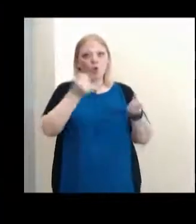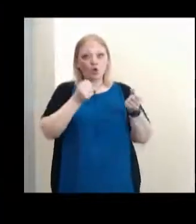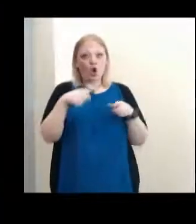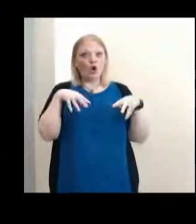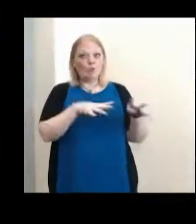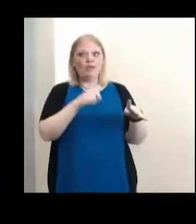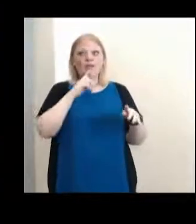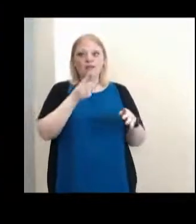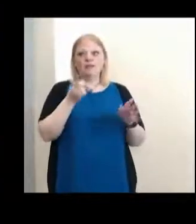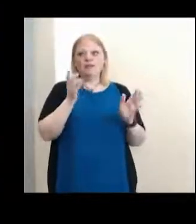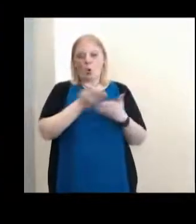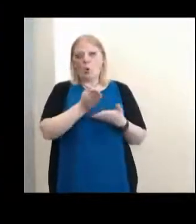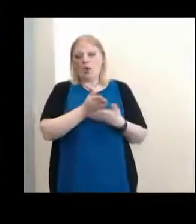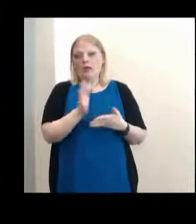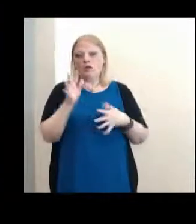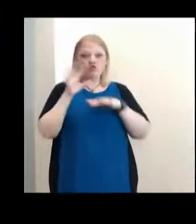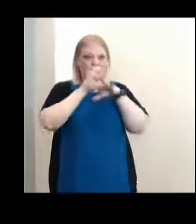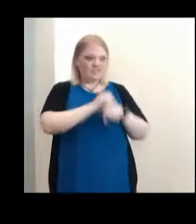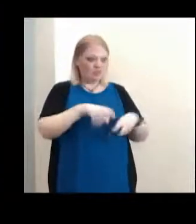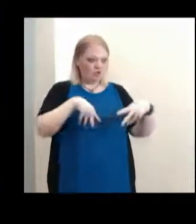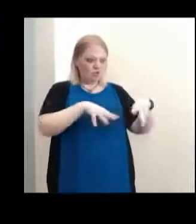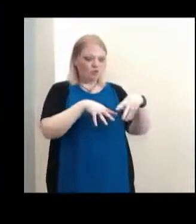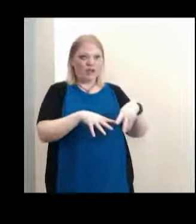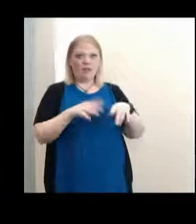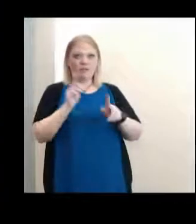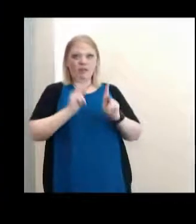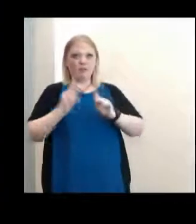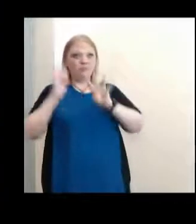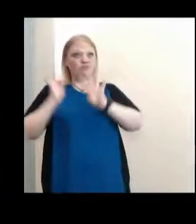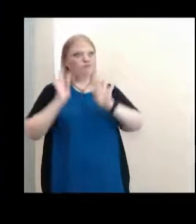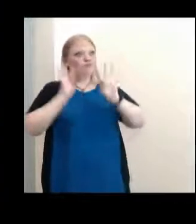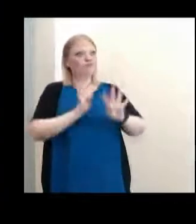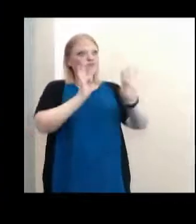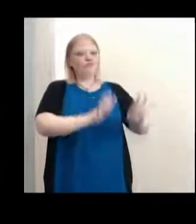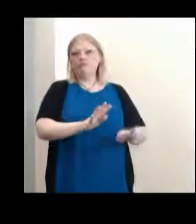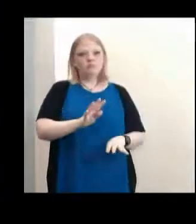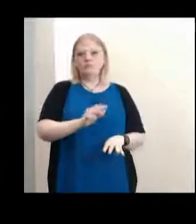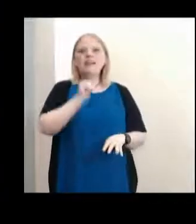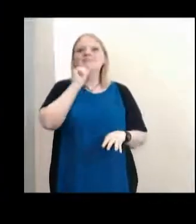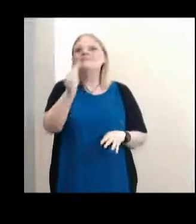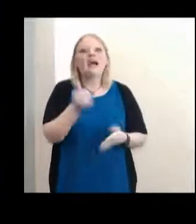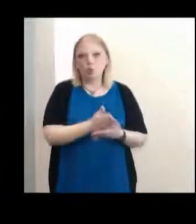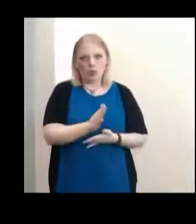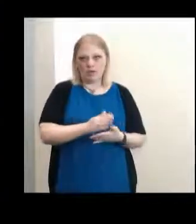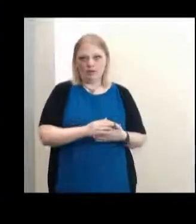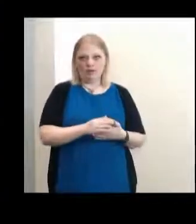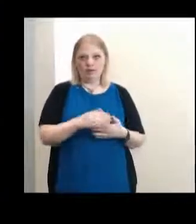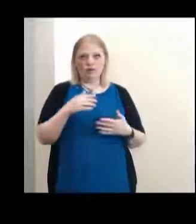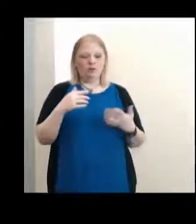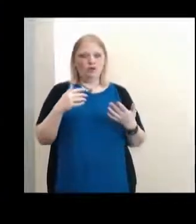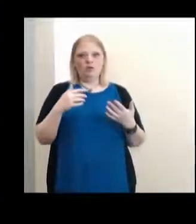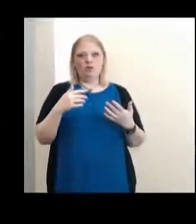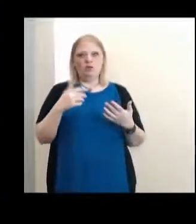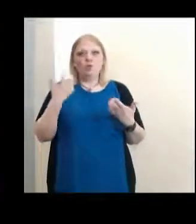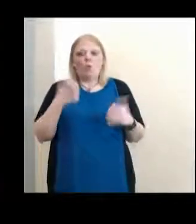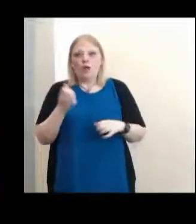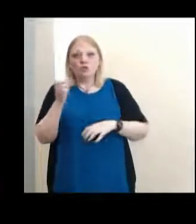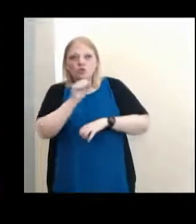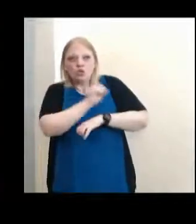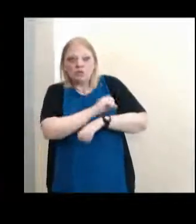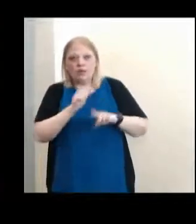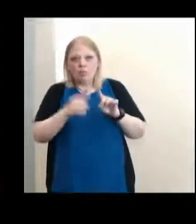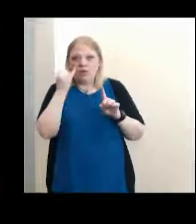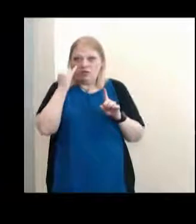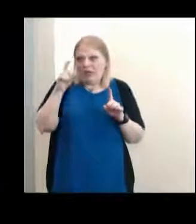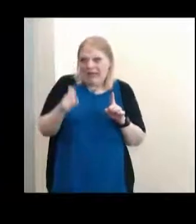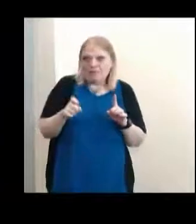okay. Your traditional parade is not going to be okay. And we have no interest in shutting anything down, but if we have to, we will. And we'll work